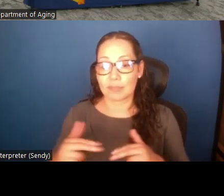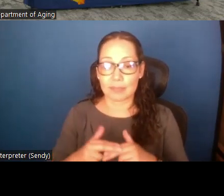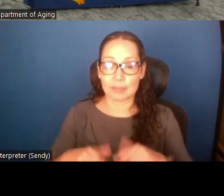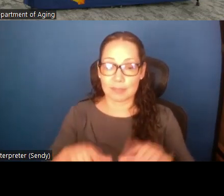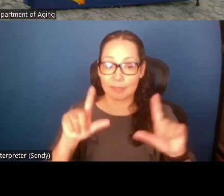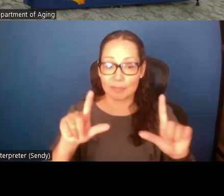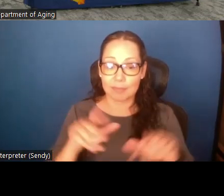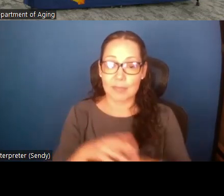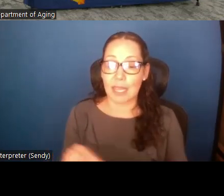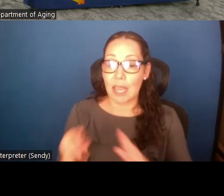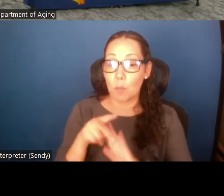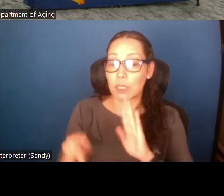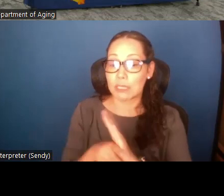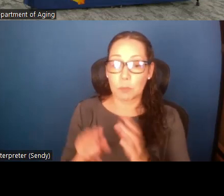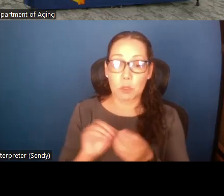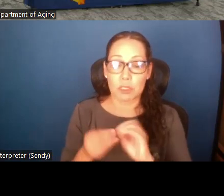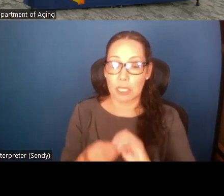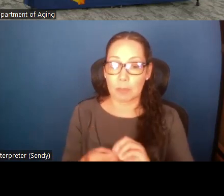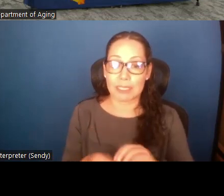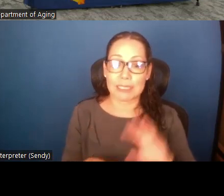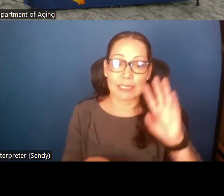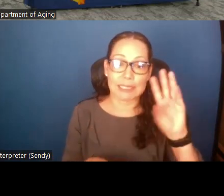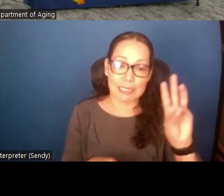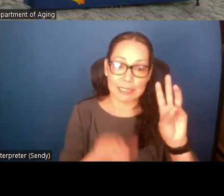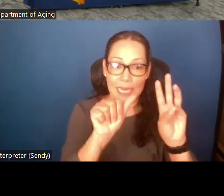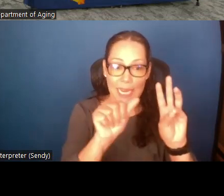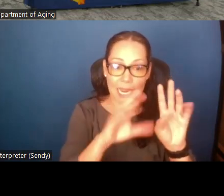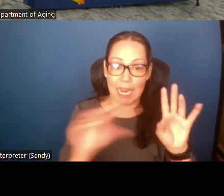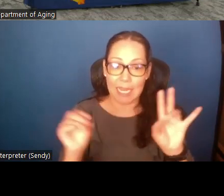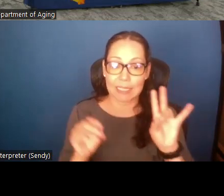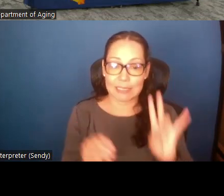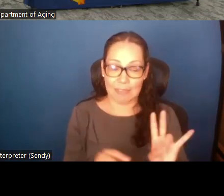Okay, principles 6A and 7.